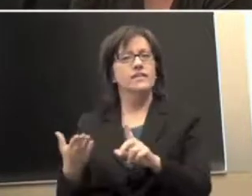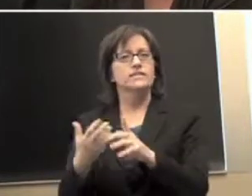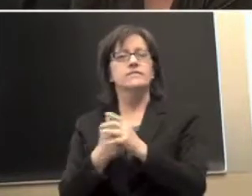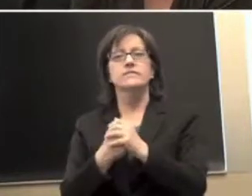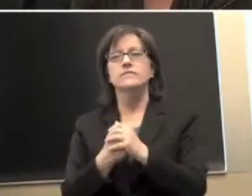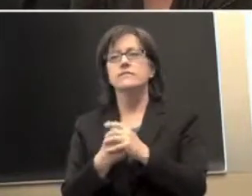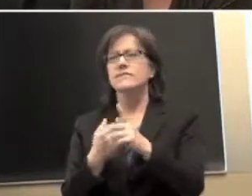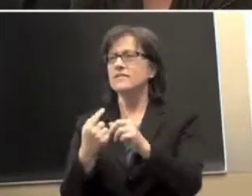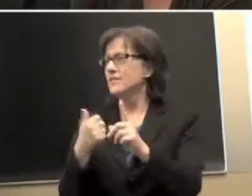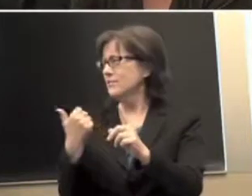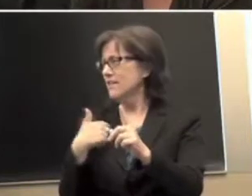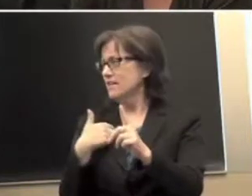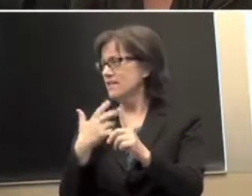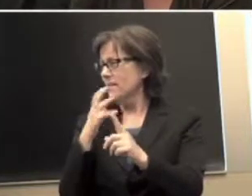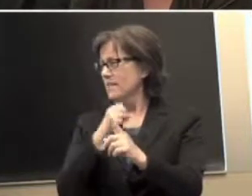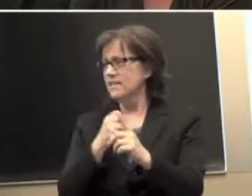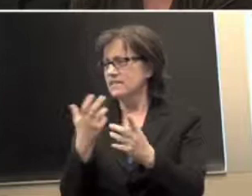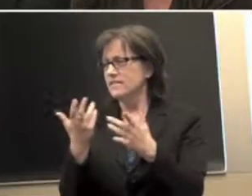Anything else that I'm